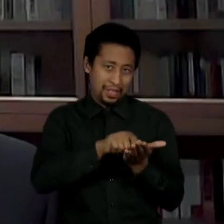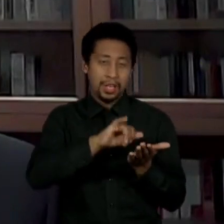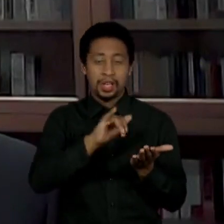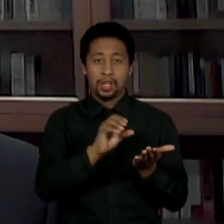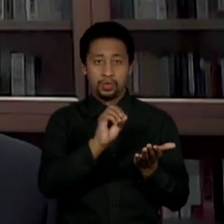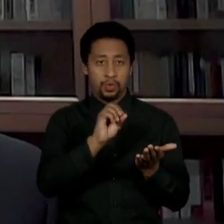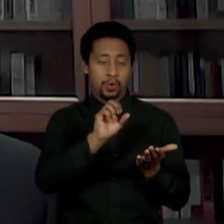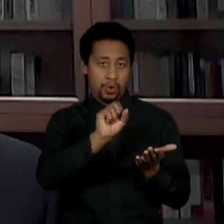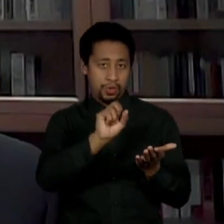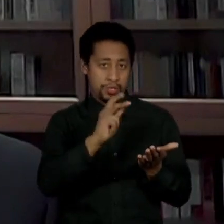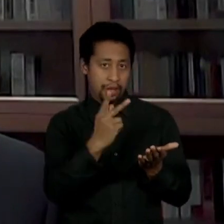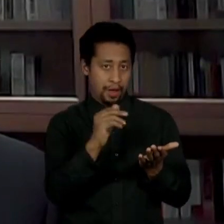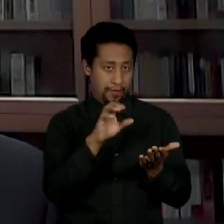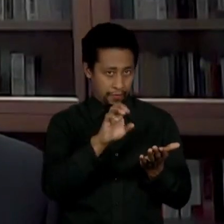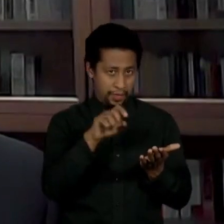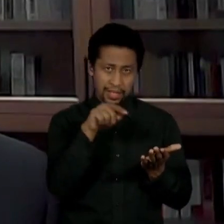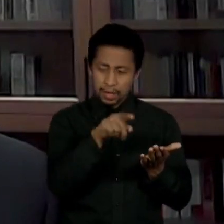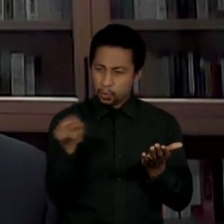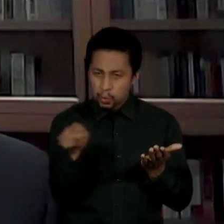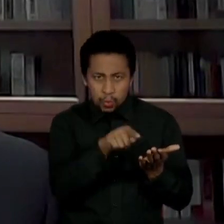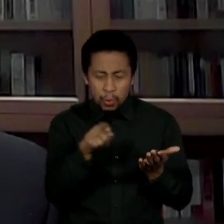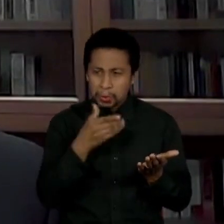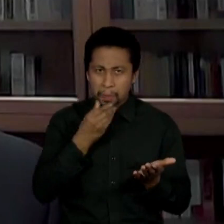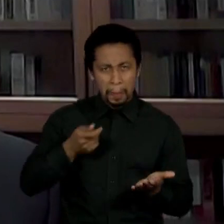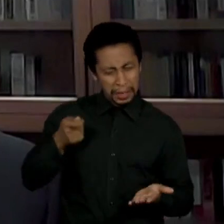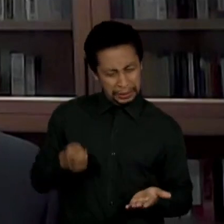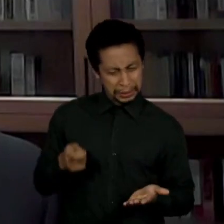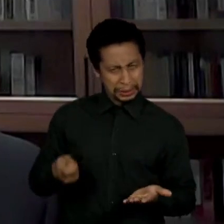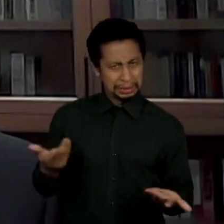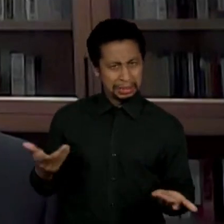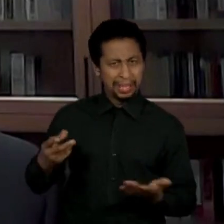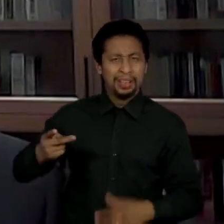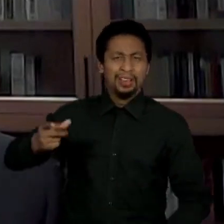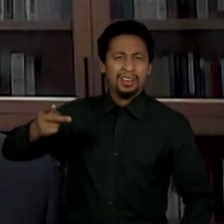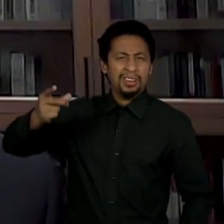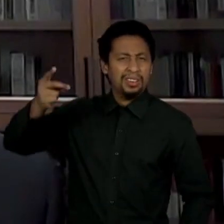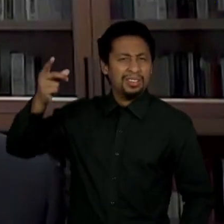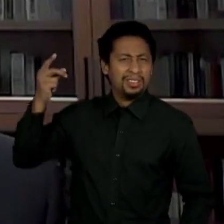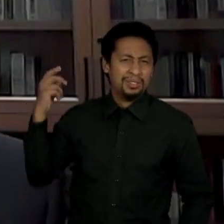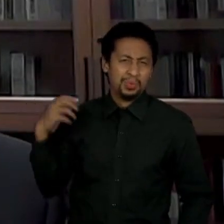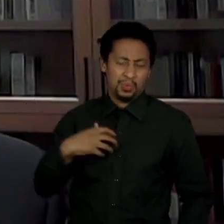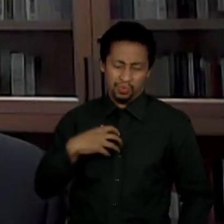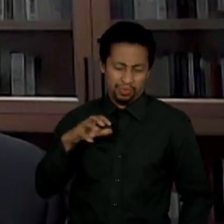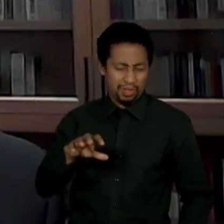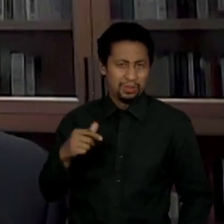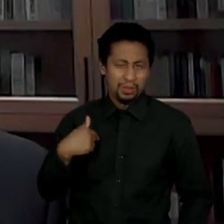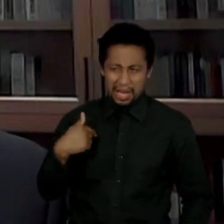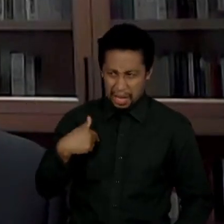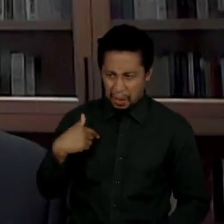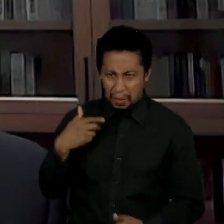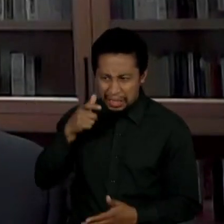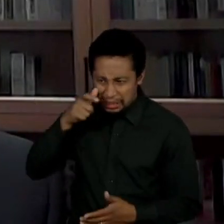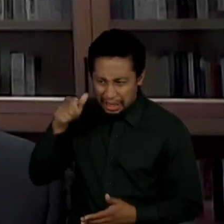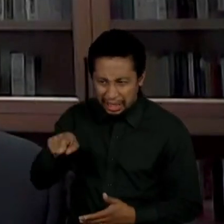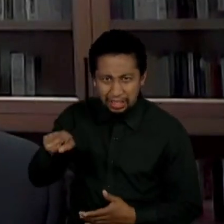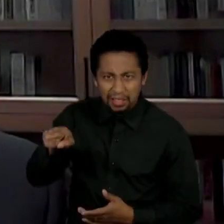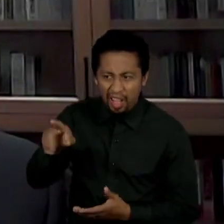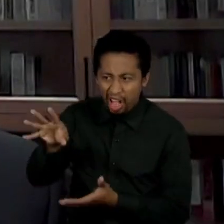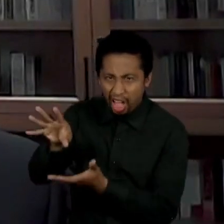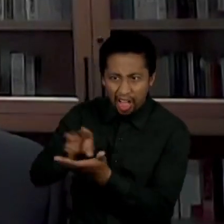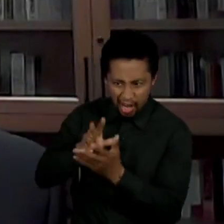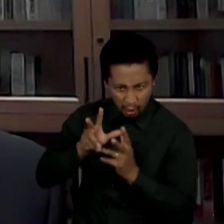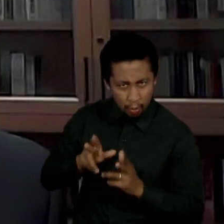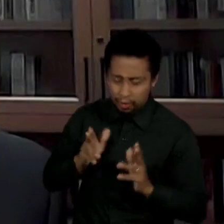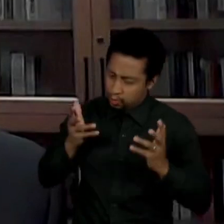so sexist. That seems so ancient. That's not the kind of masculinity I'm interested in. But I do